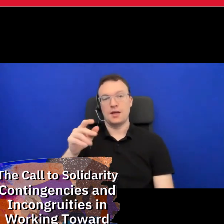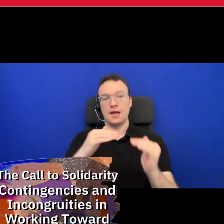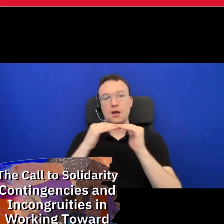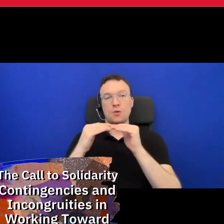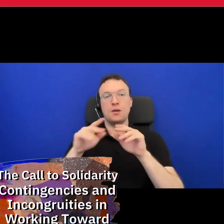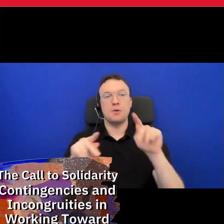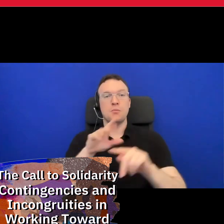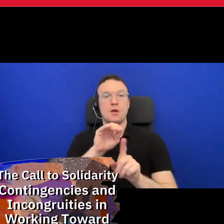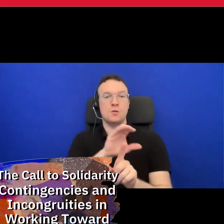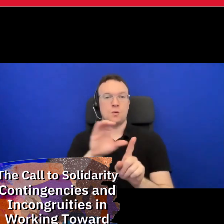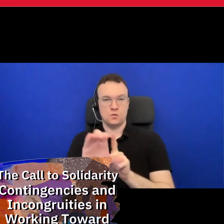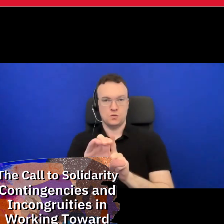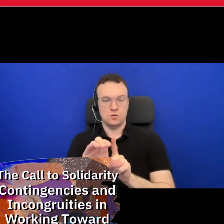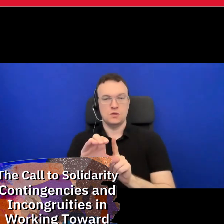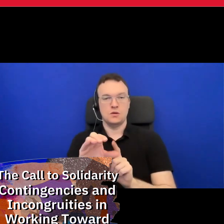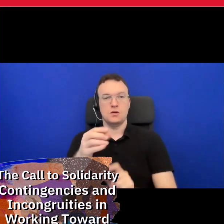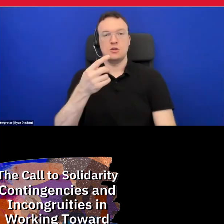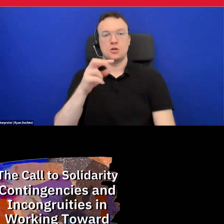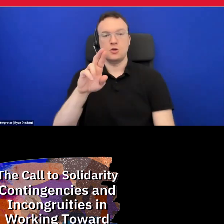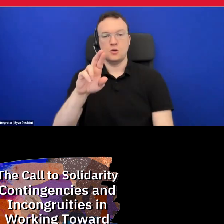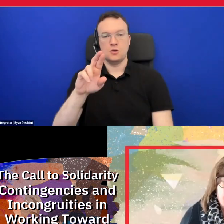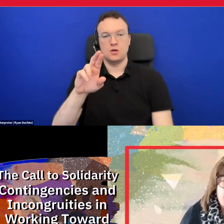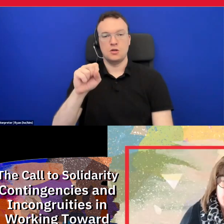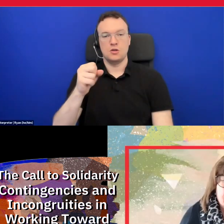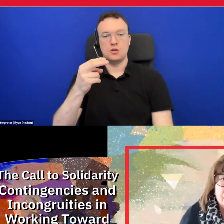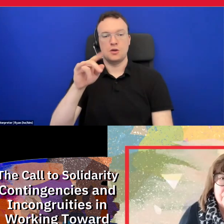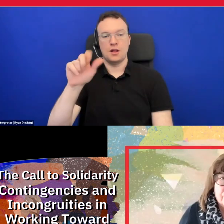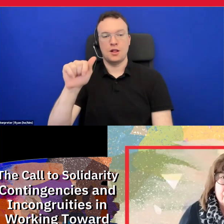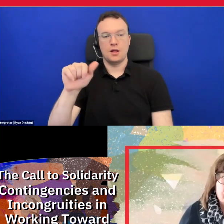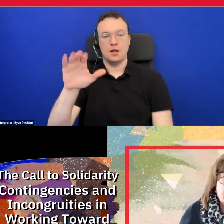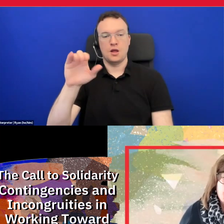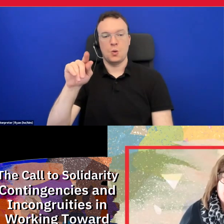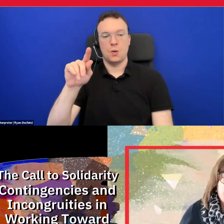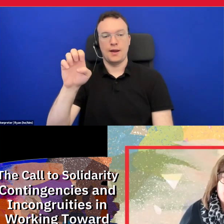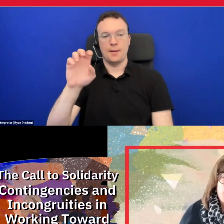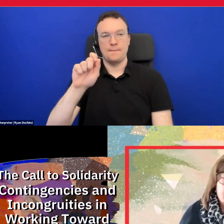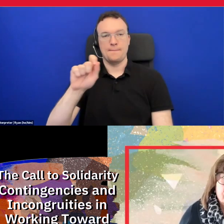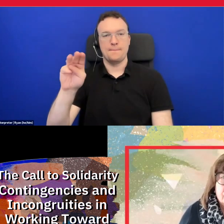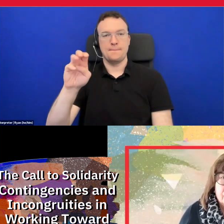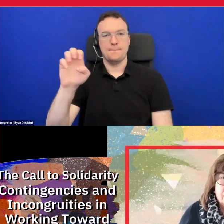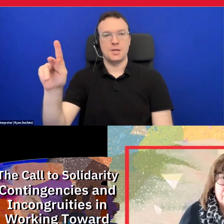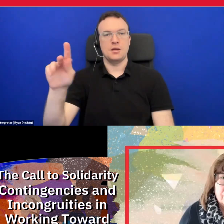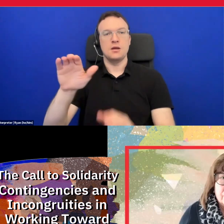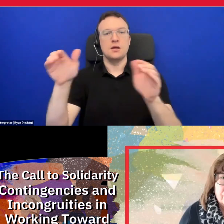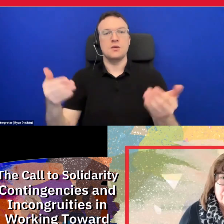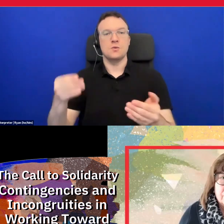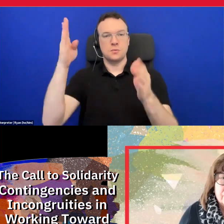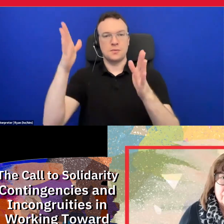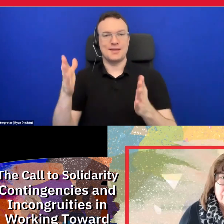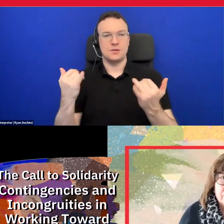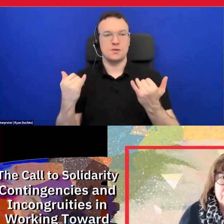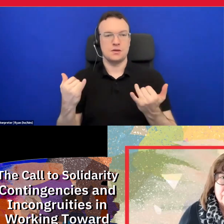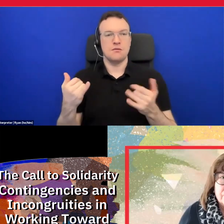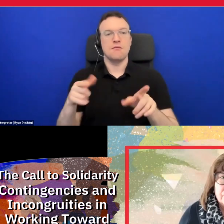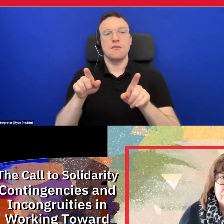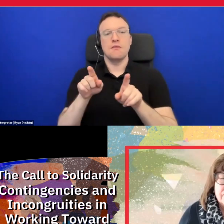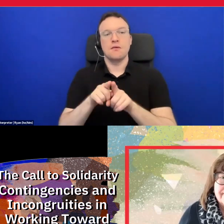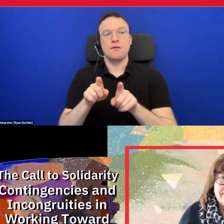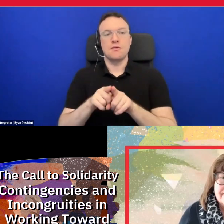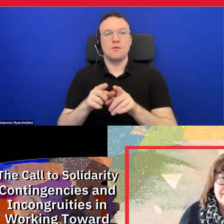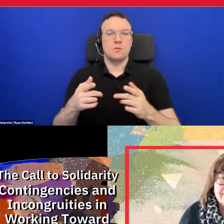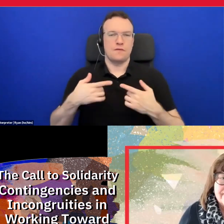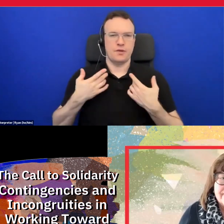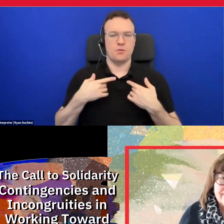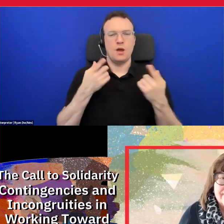and Culture, Dr. Sheila Cote-Meek, to introduce our speaker and the events for